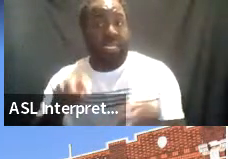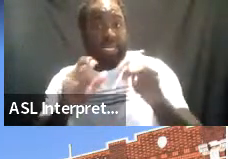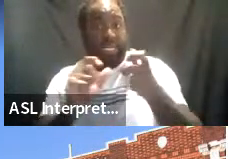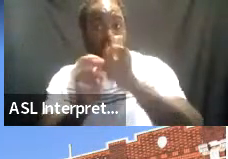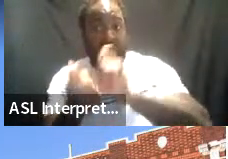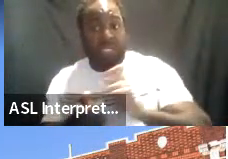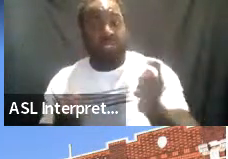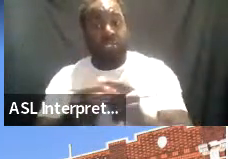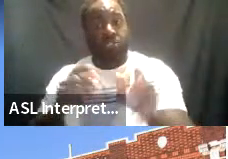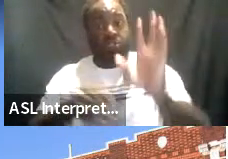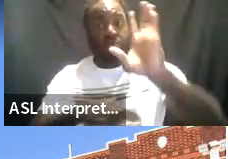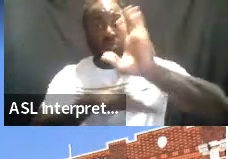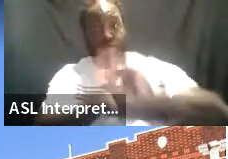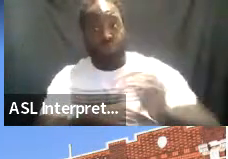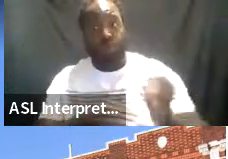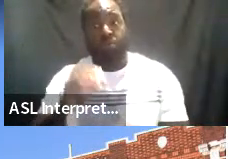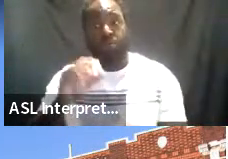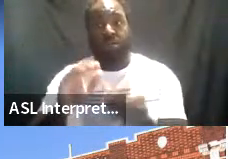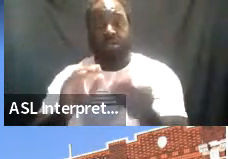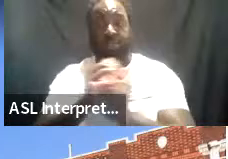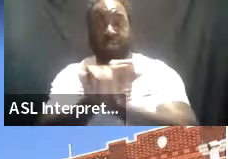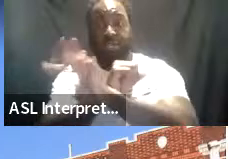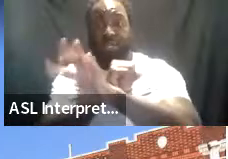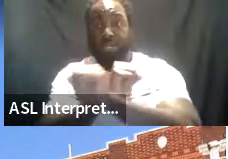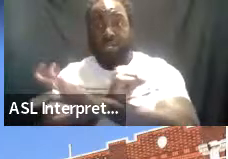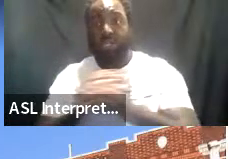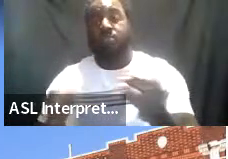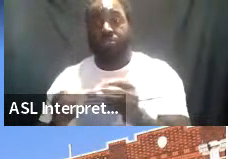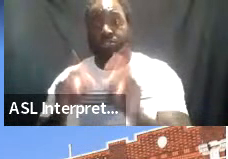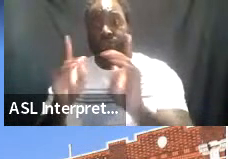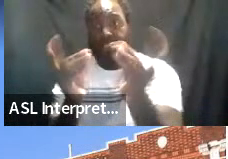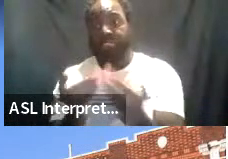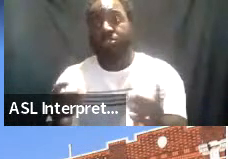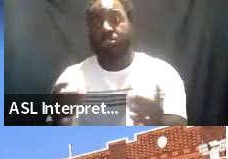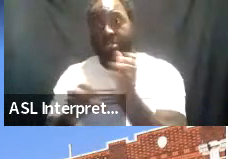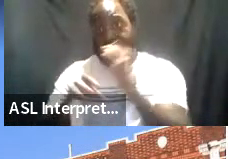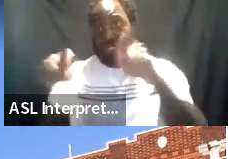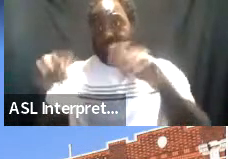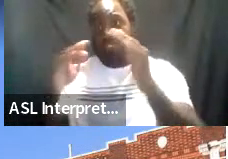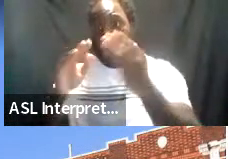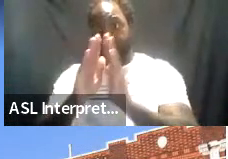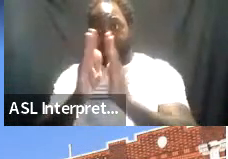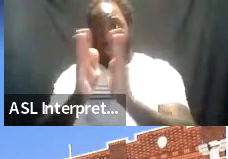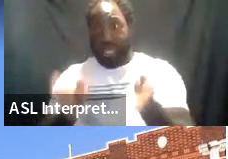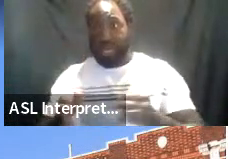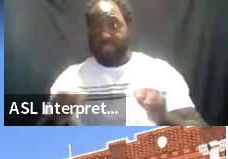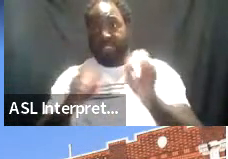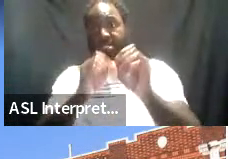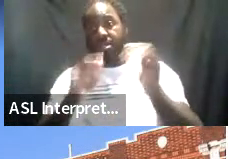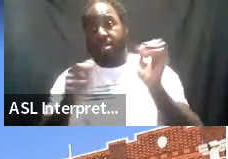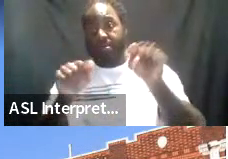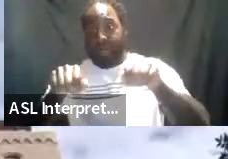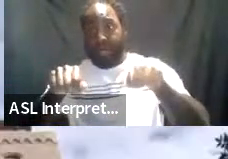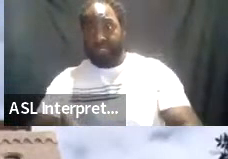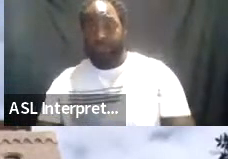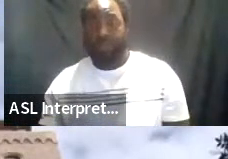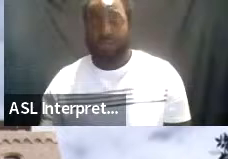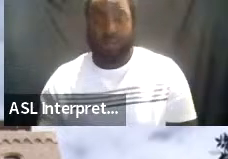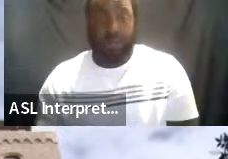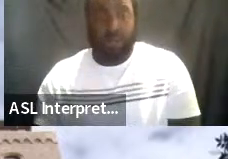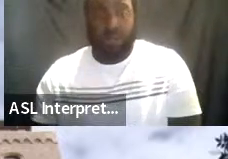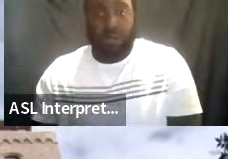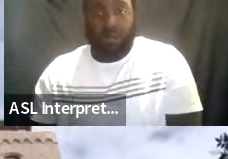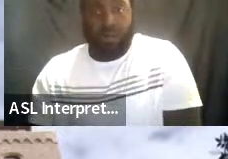density commercial districts to make this type of housing possible again as well. Next slide, please.